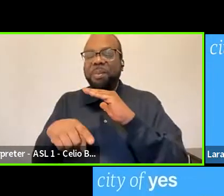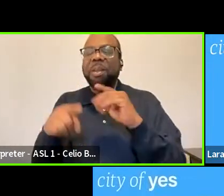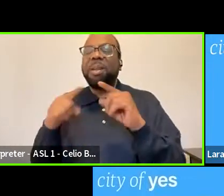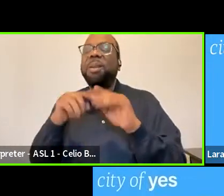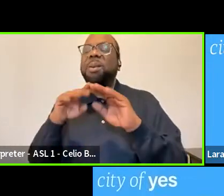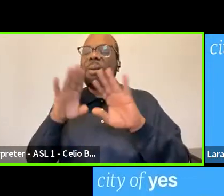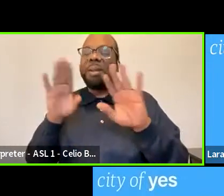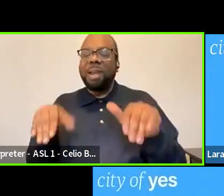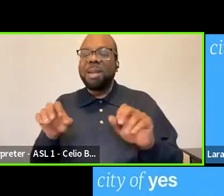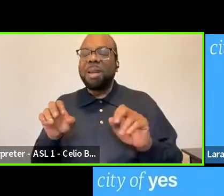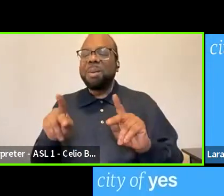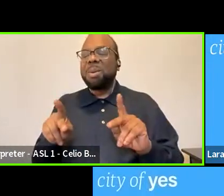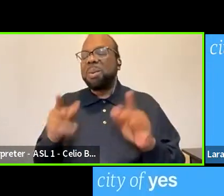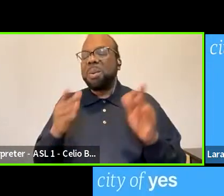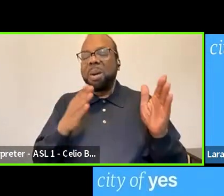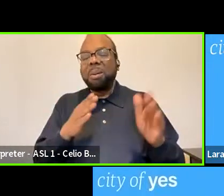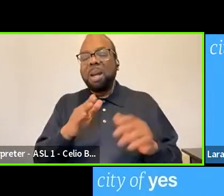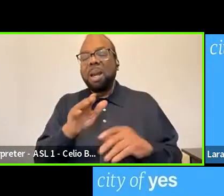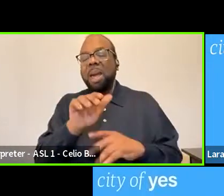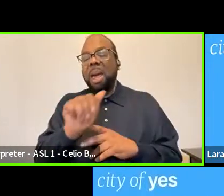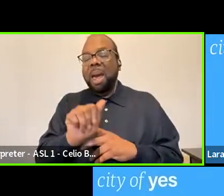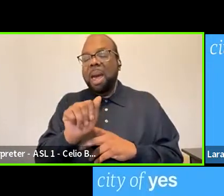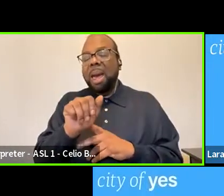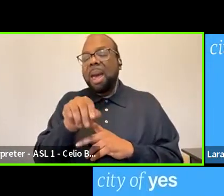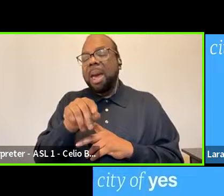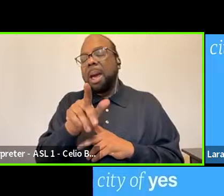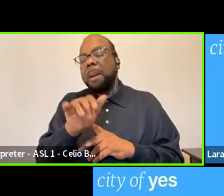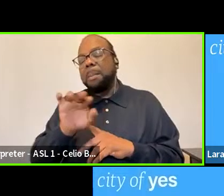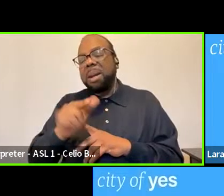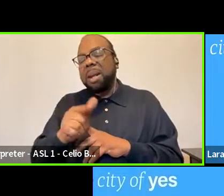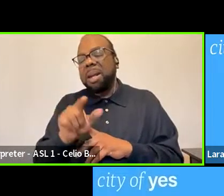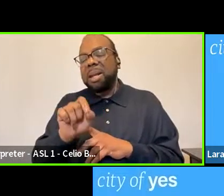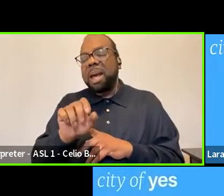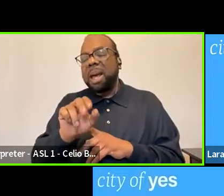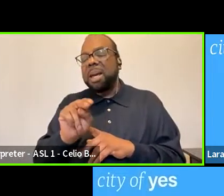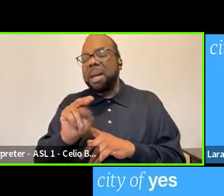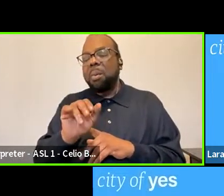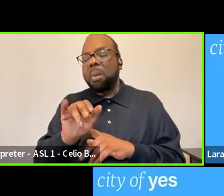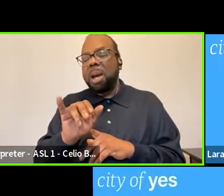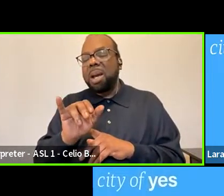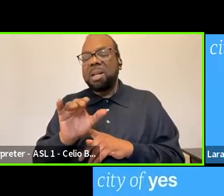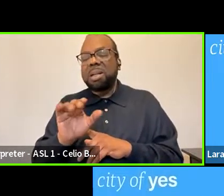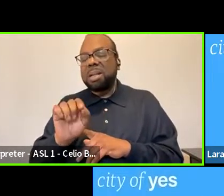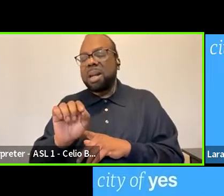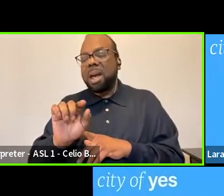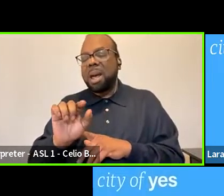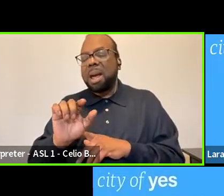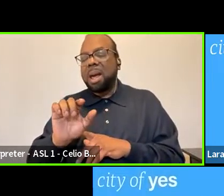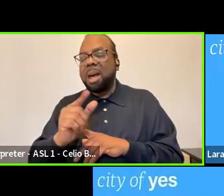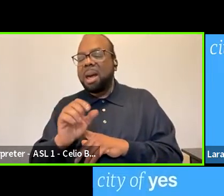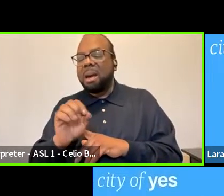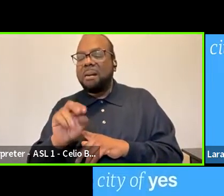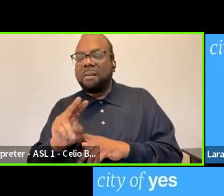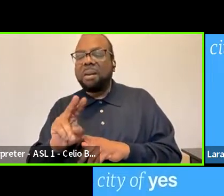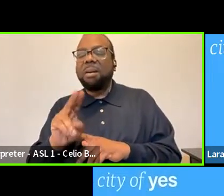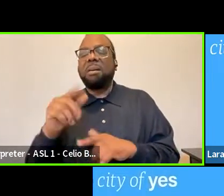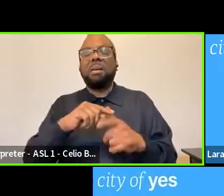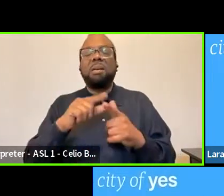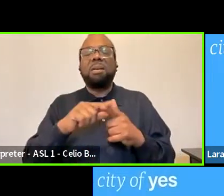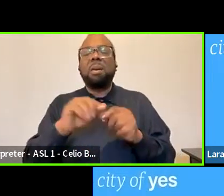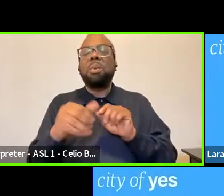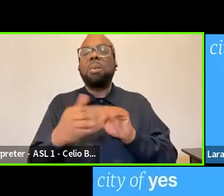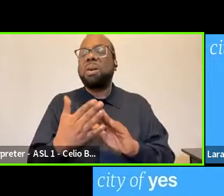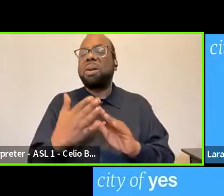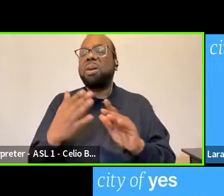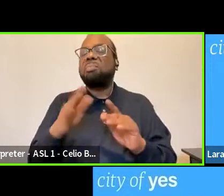housing opportunity at planning.nyc.gov, we can direct your questions about, um, economic opportunity to the